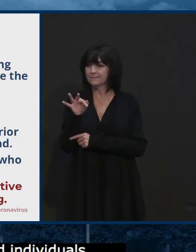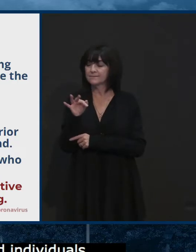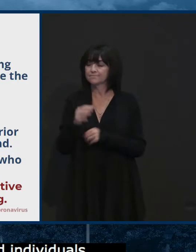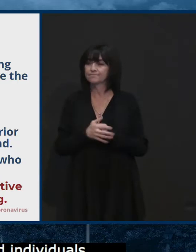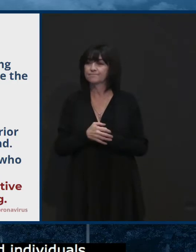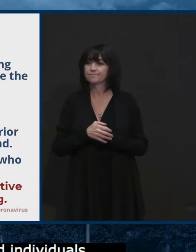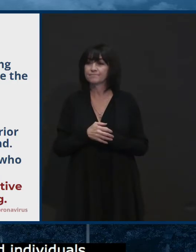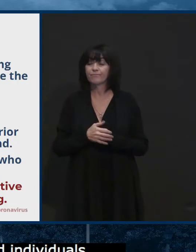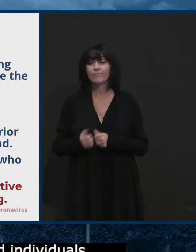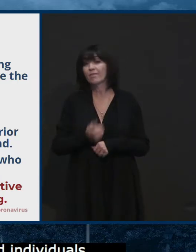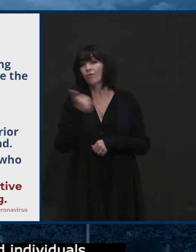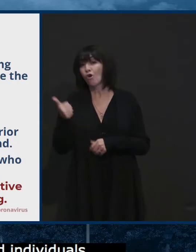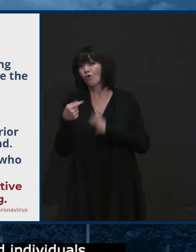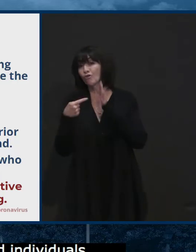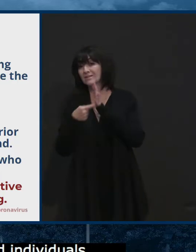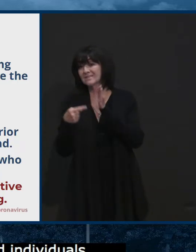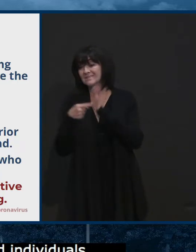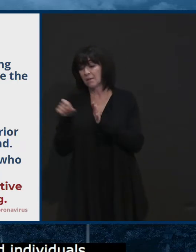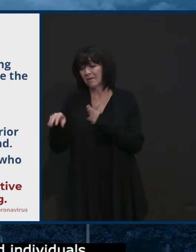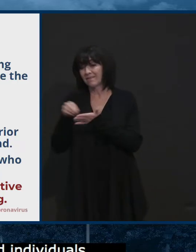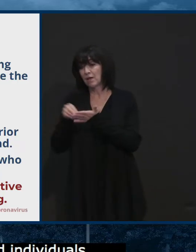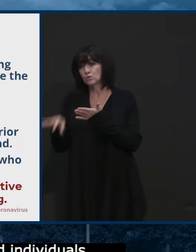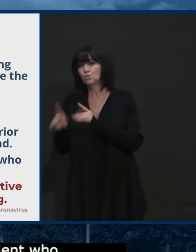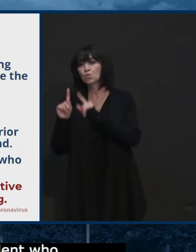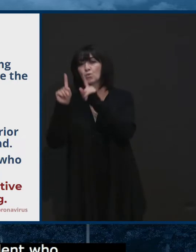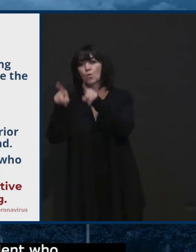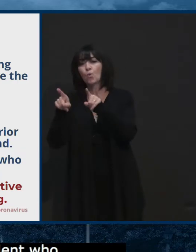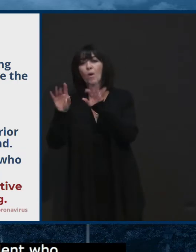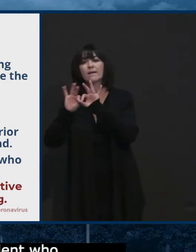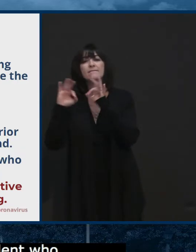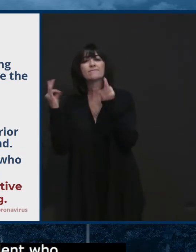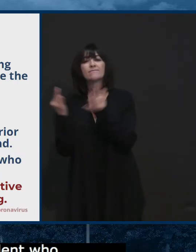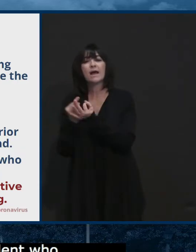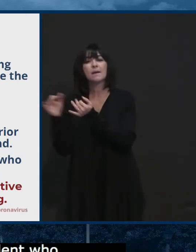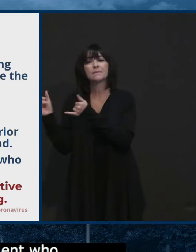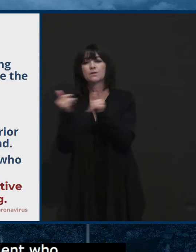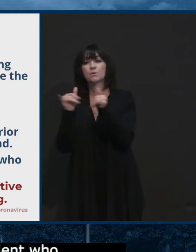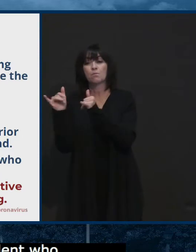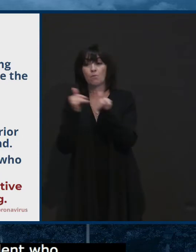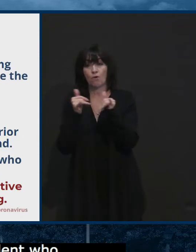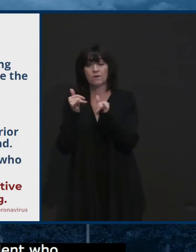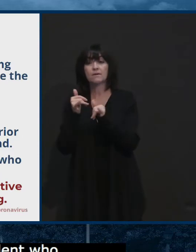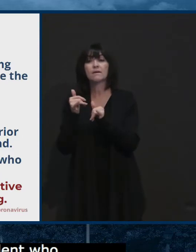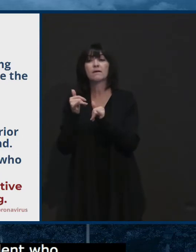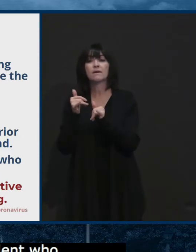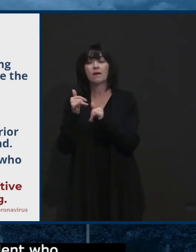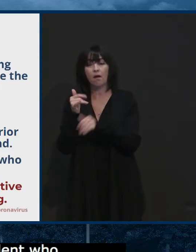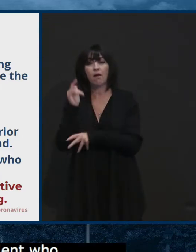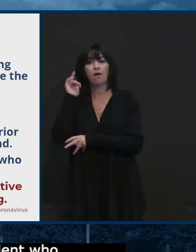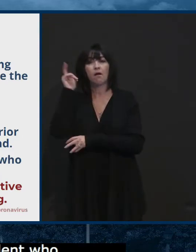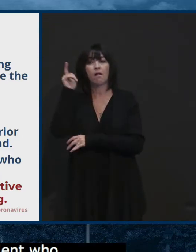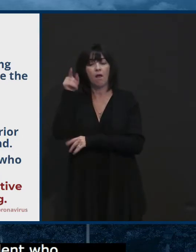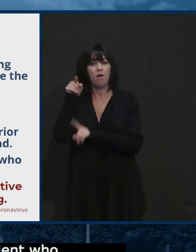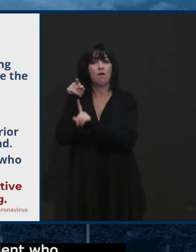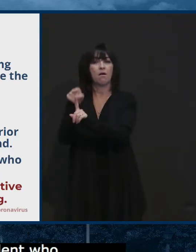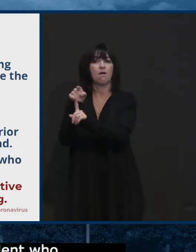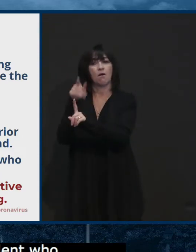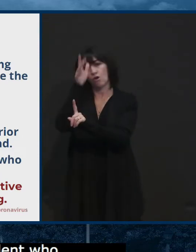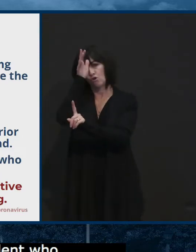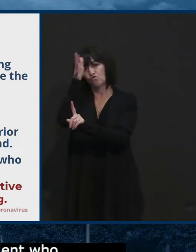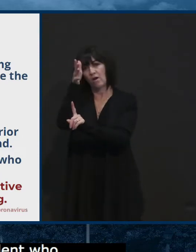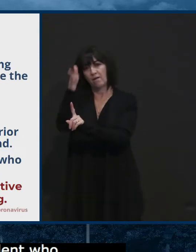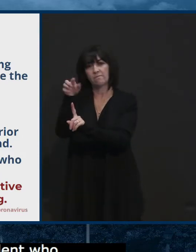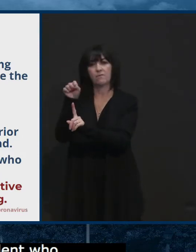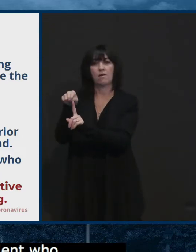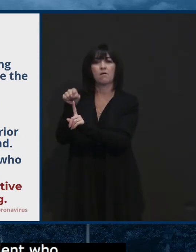a student who attended a large family gathering, and later they found out that the grandfather tested positive,